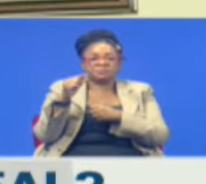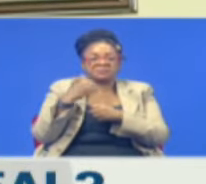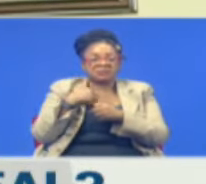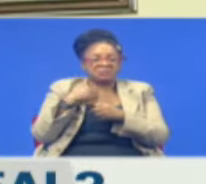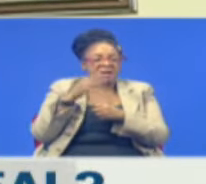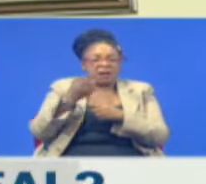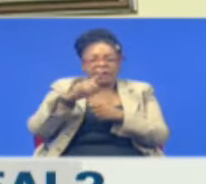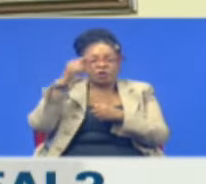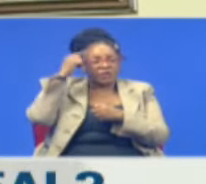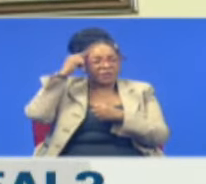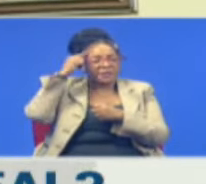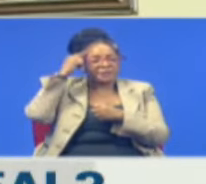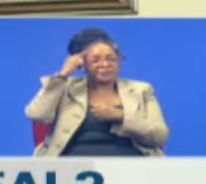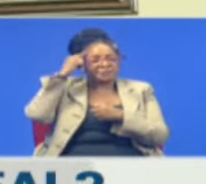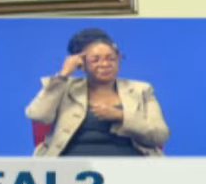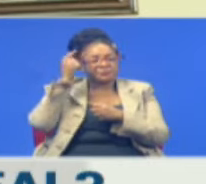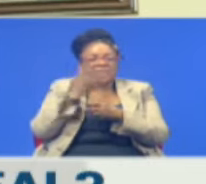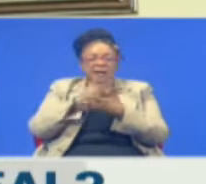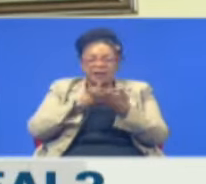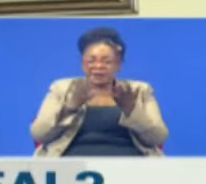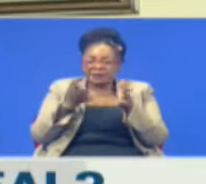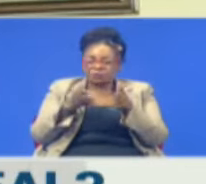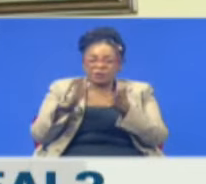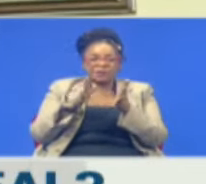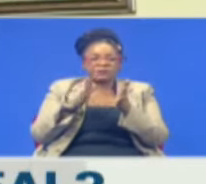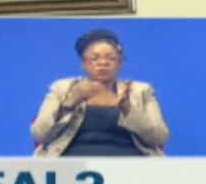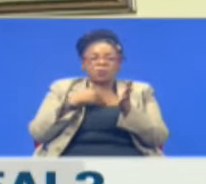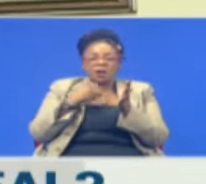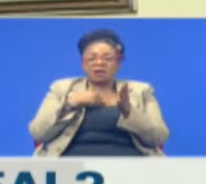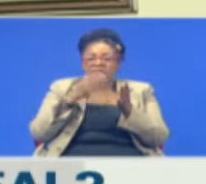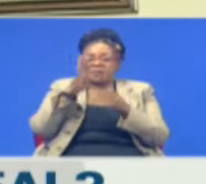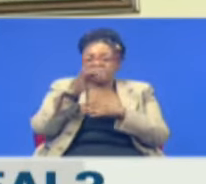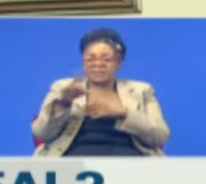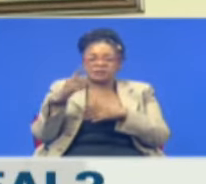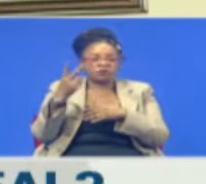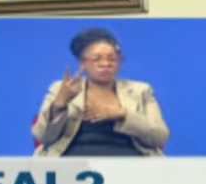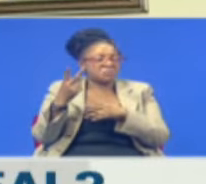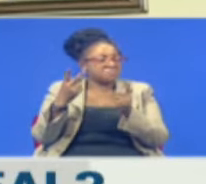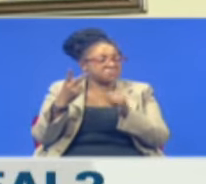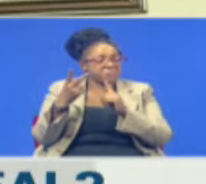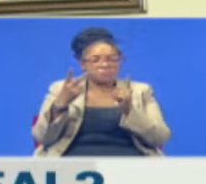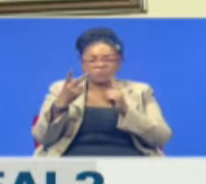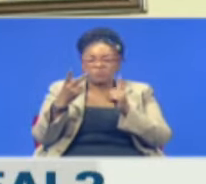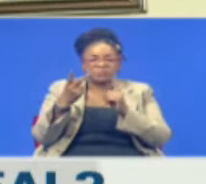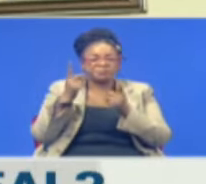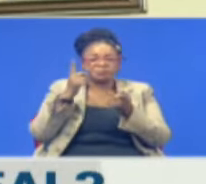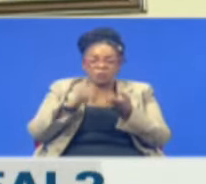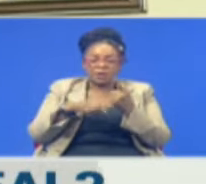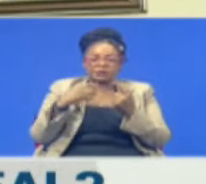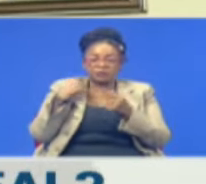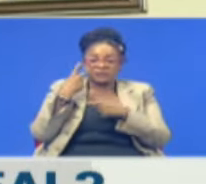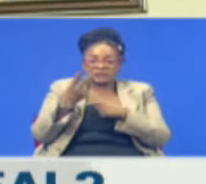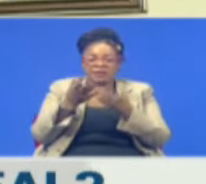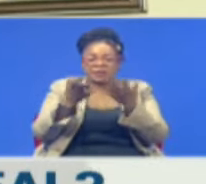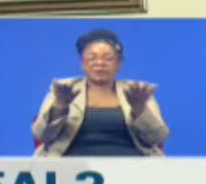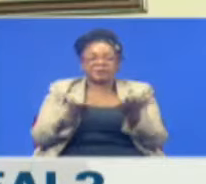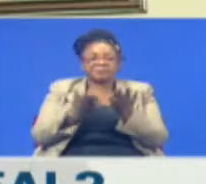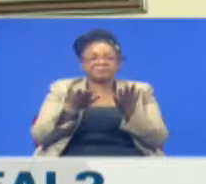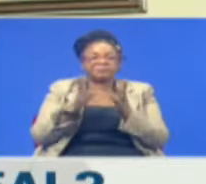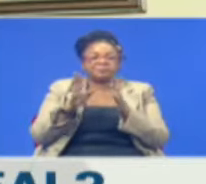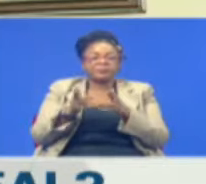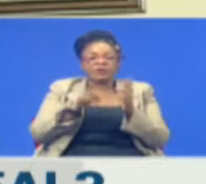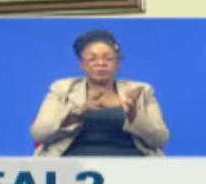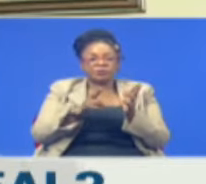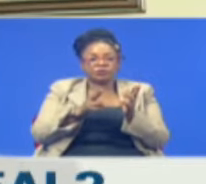think in any way there has been two bills. What we are seeing here is the usual characters,